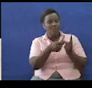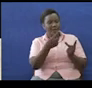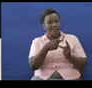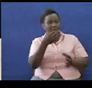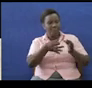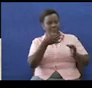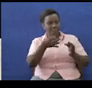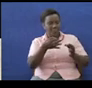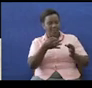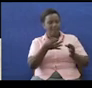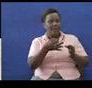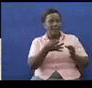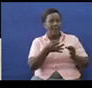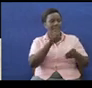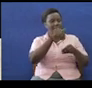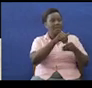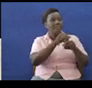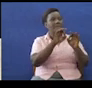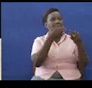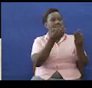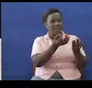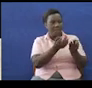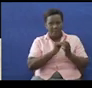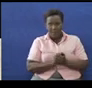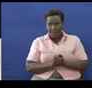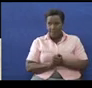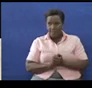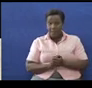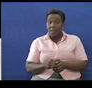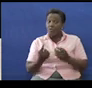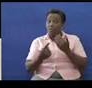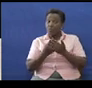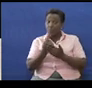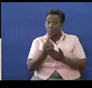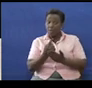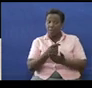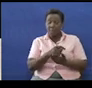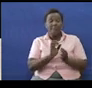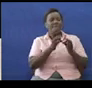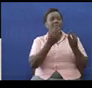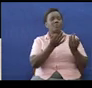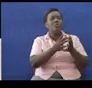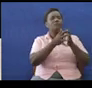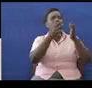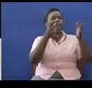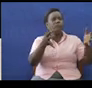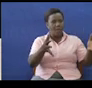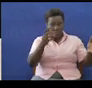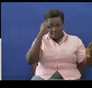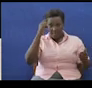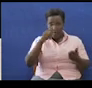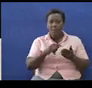house. This is, we say, it is the actual number of family members. Now we say that if